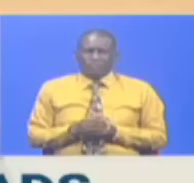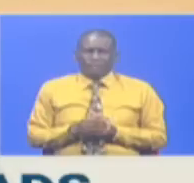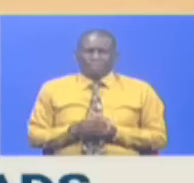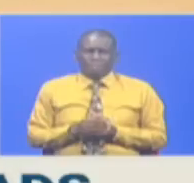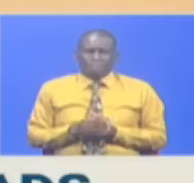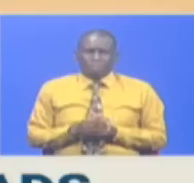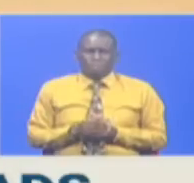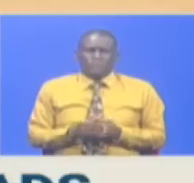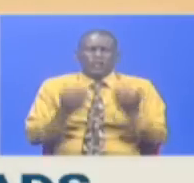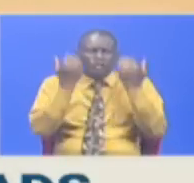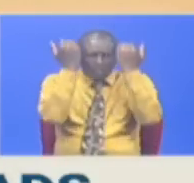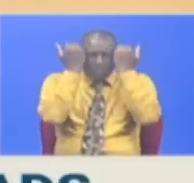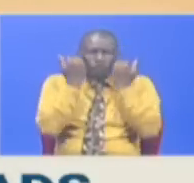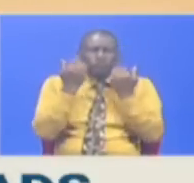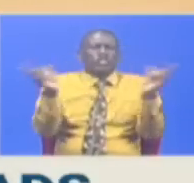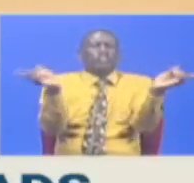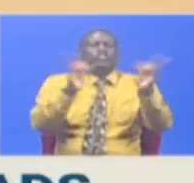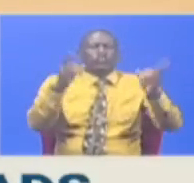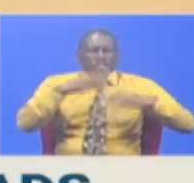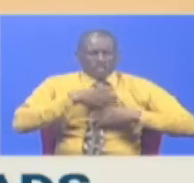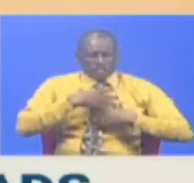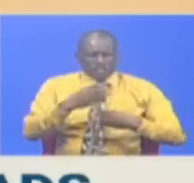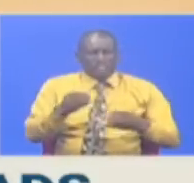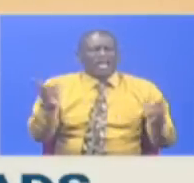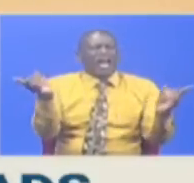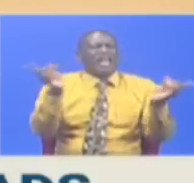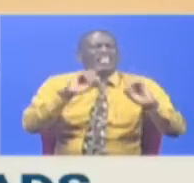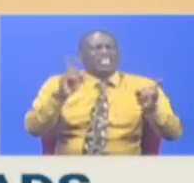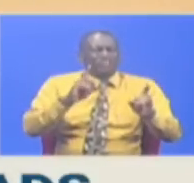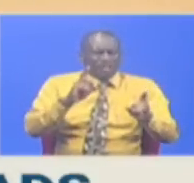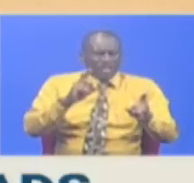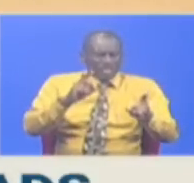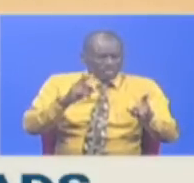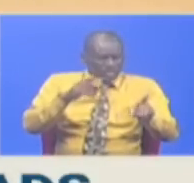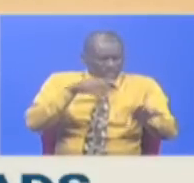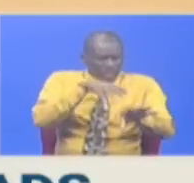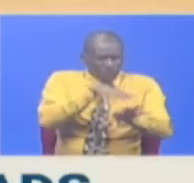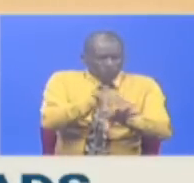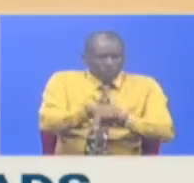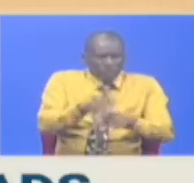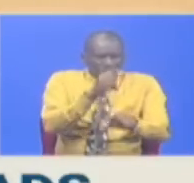The judiciary is not interested and does not interfere with the affairs